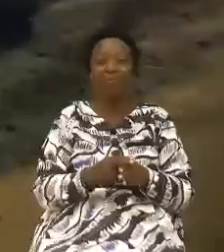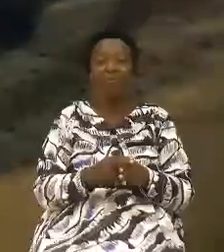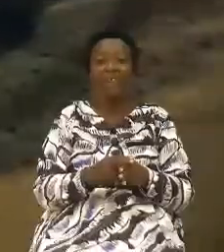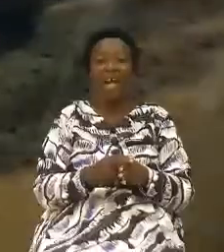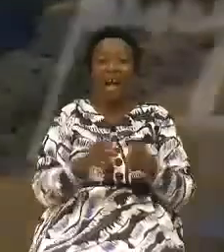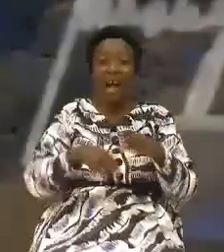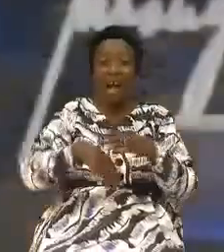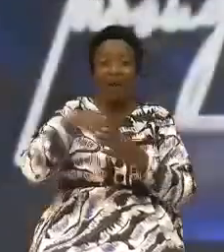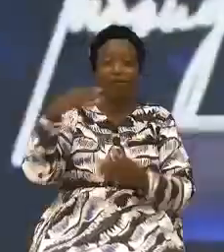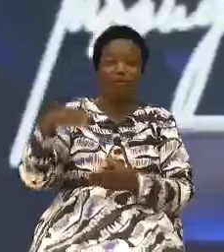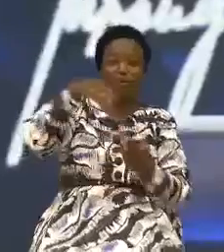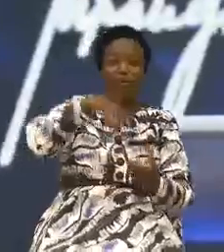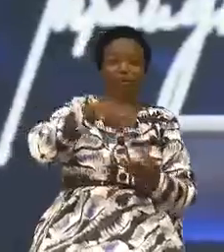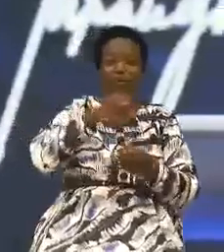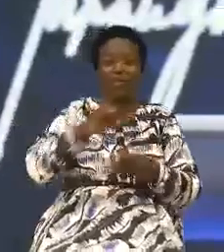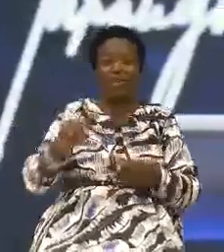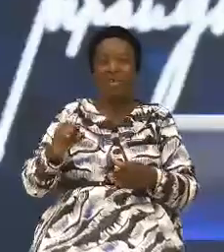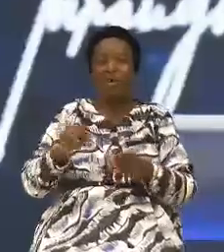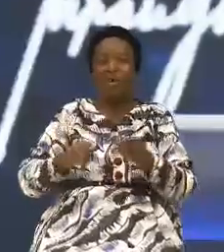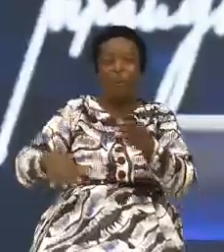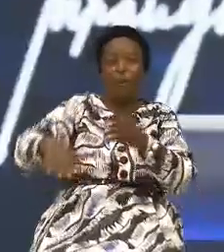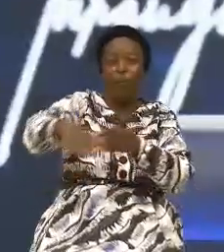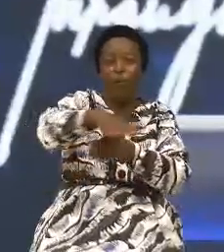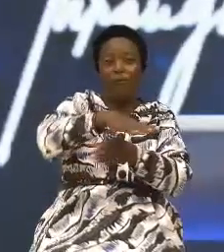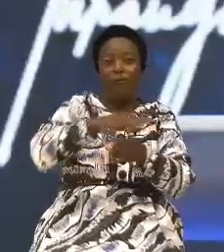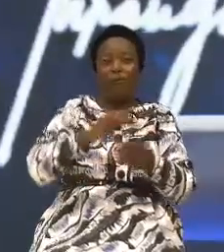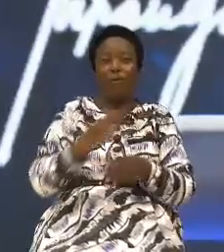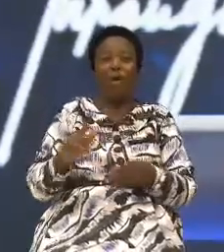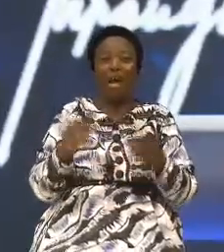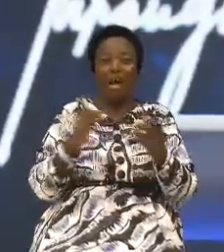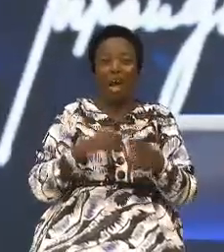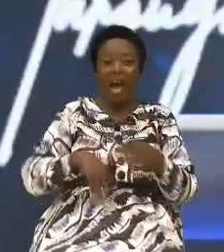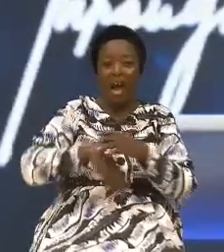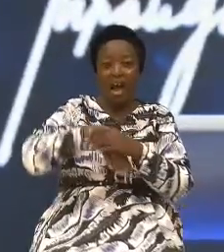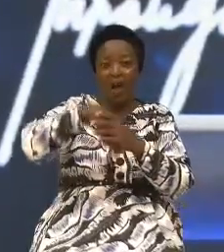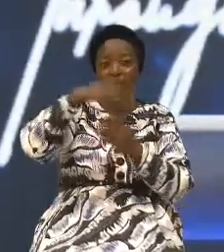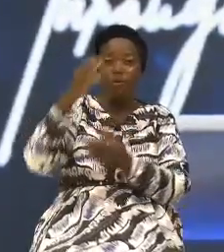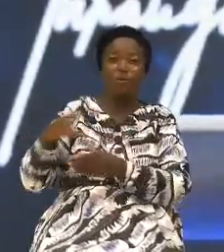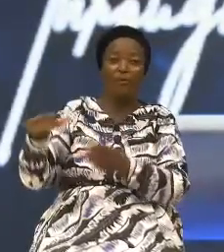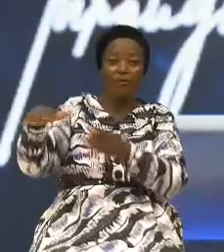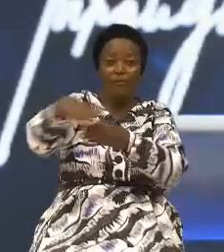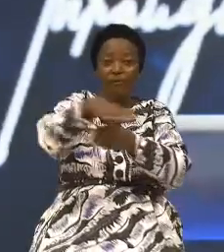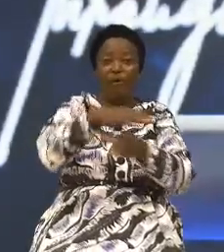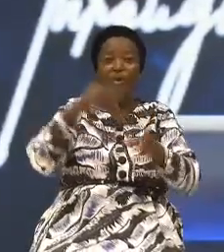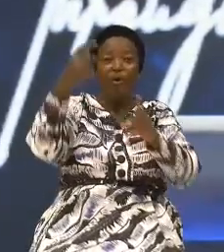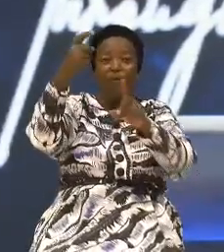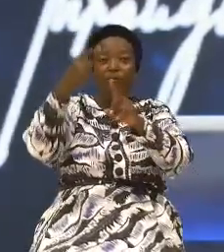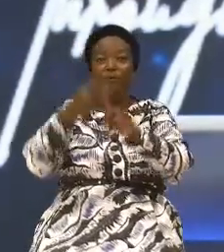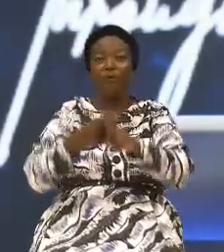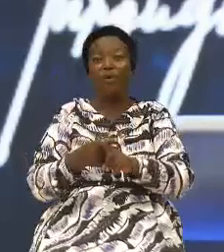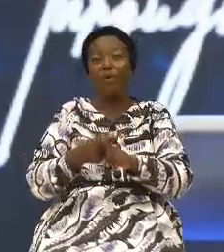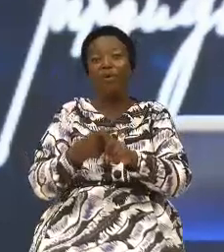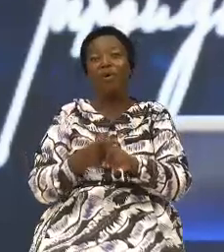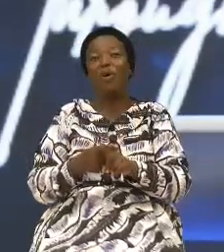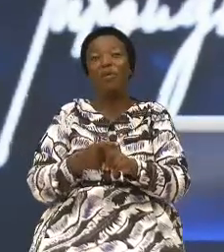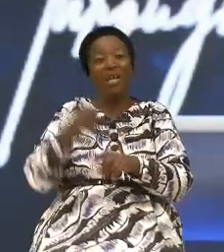Outpouring, overflow, outflow from